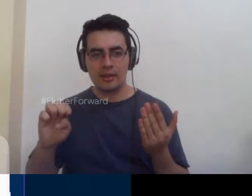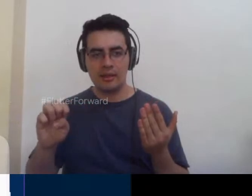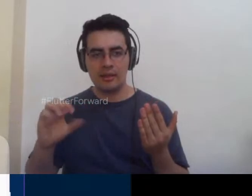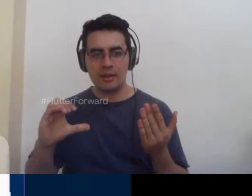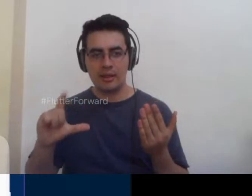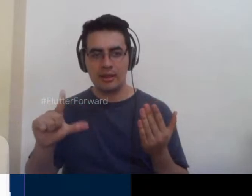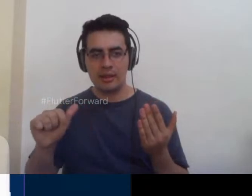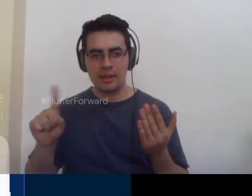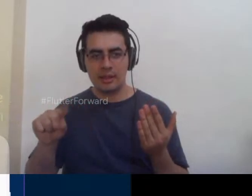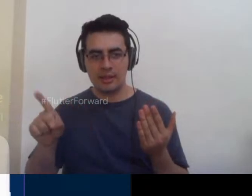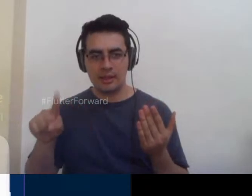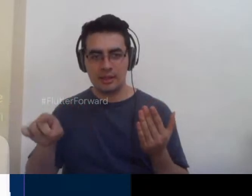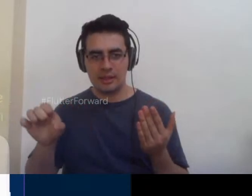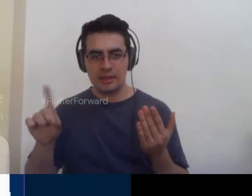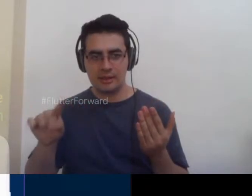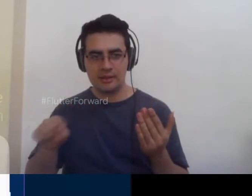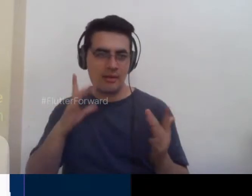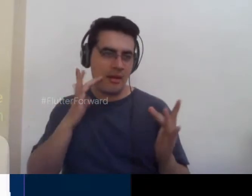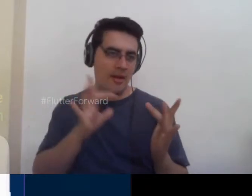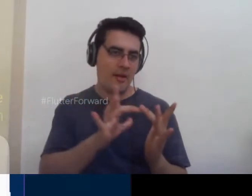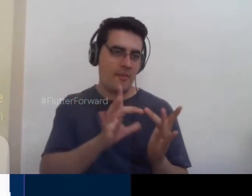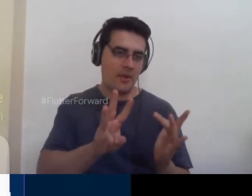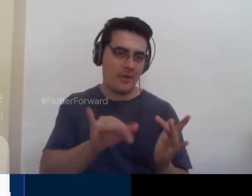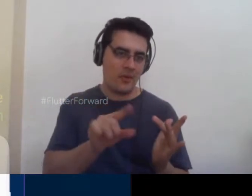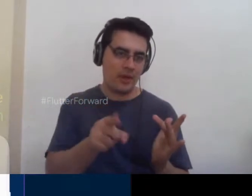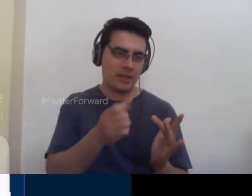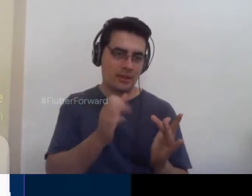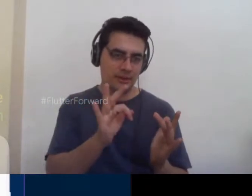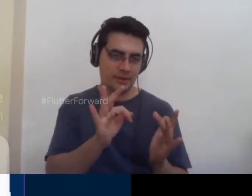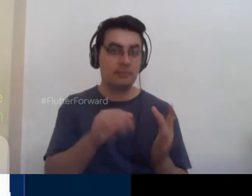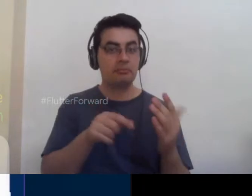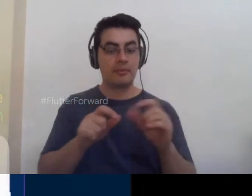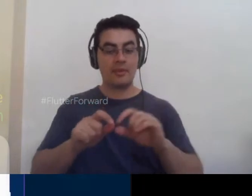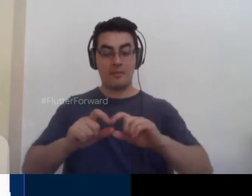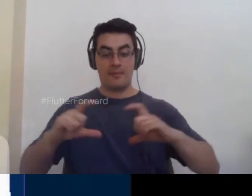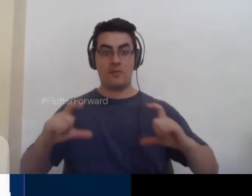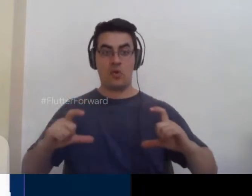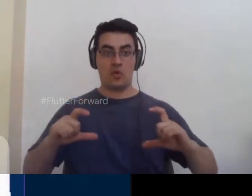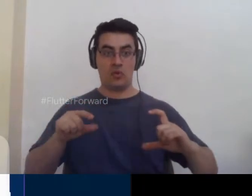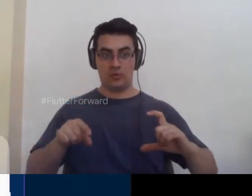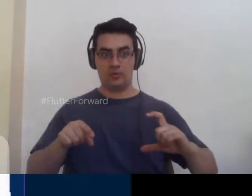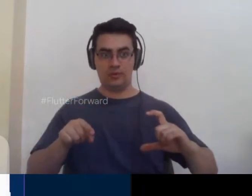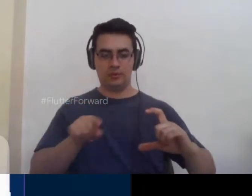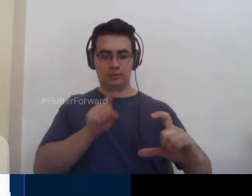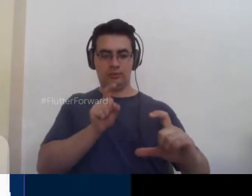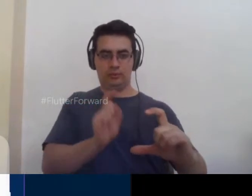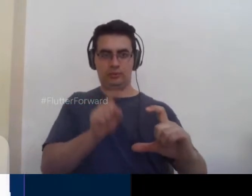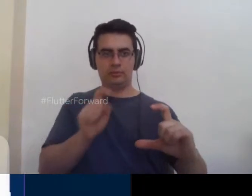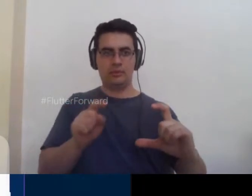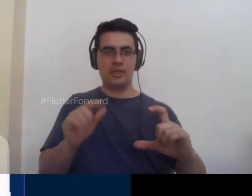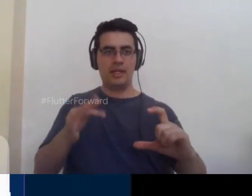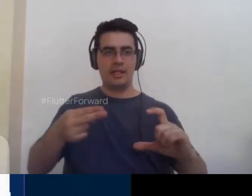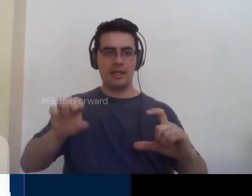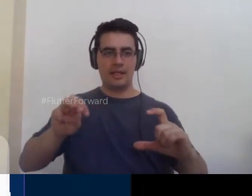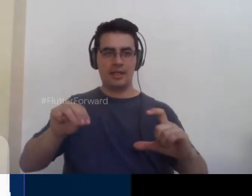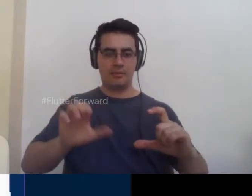using. In this case, we'll use the elevated button theme and specify the background